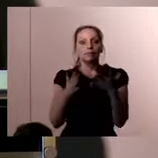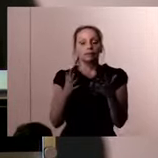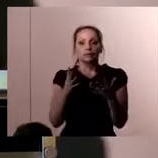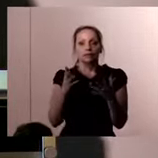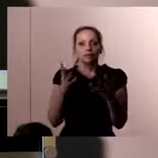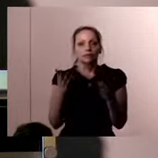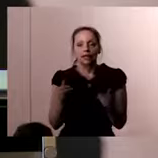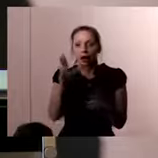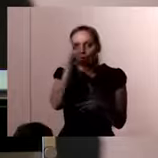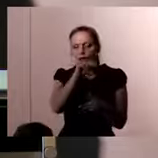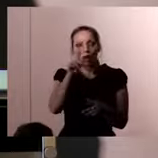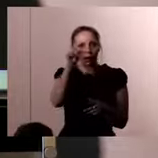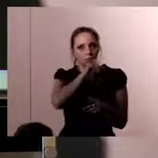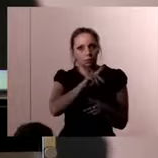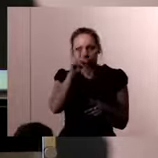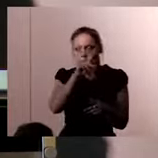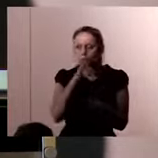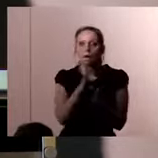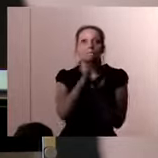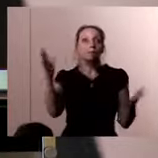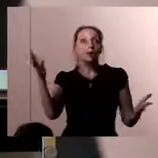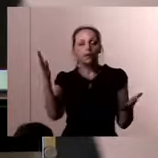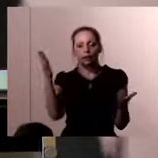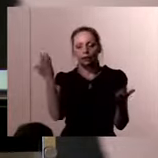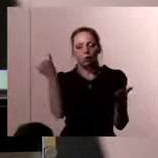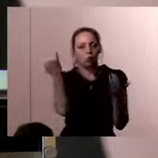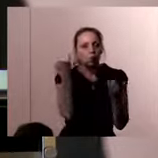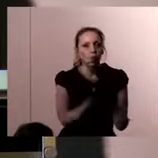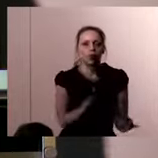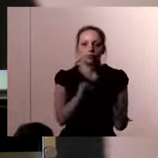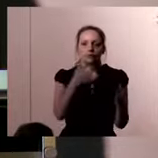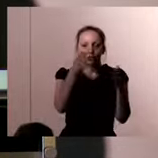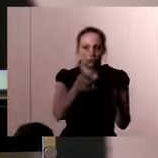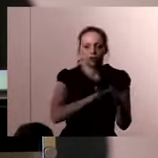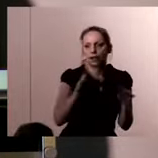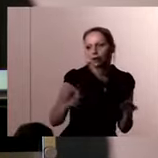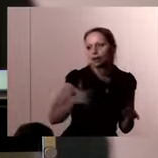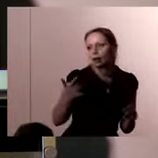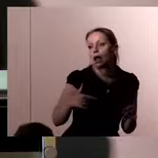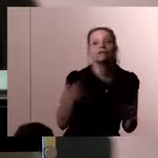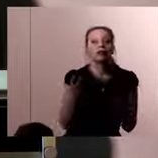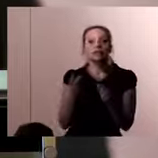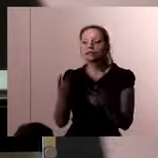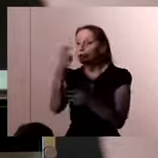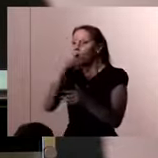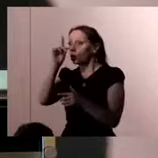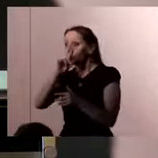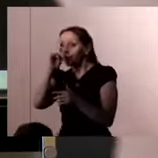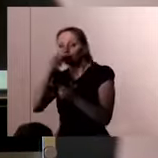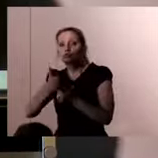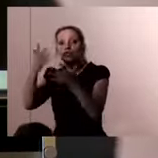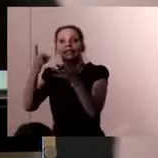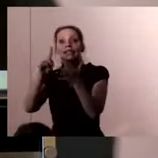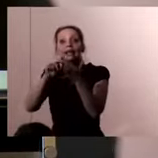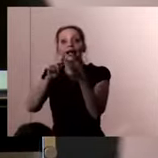financial decision of their lives and some older couples to release the equity in their otherwise stable homes, but that in the